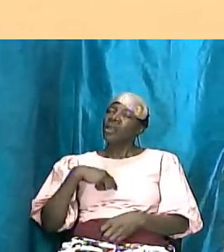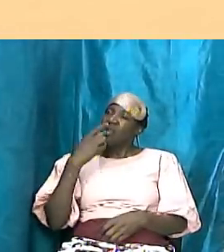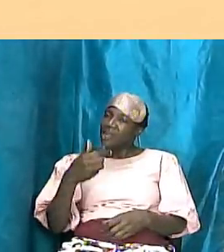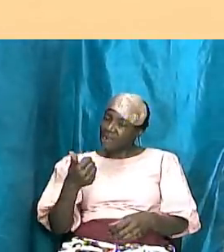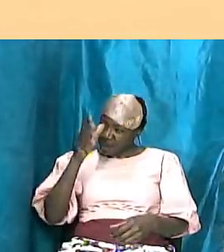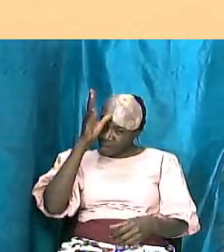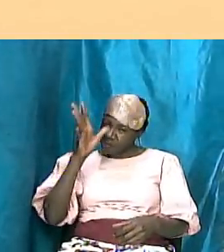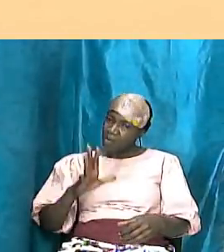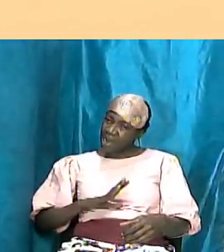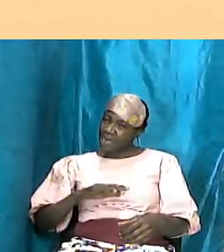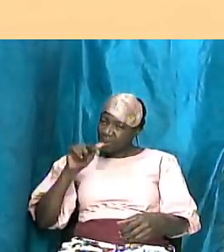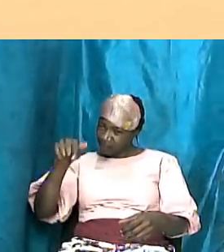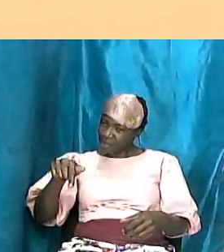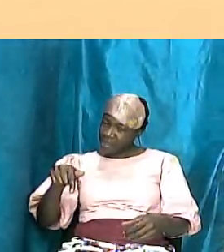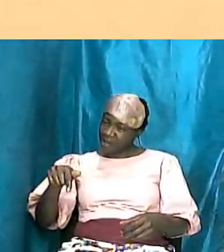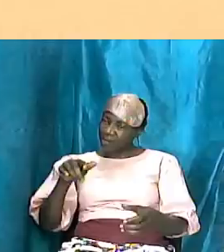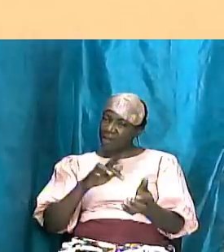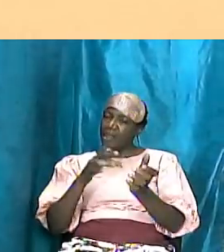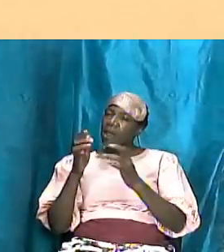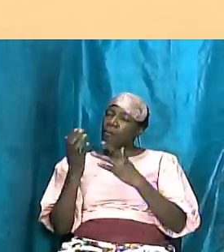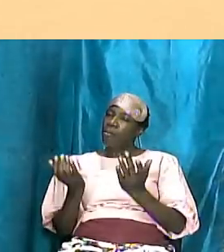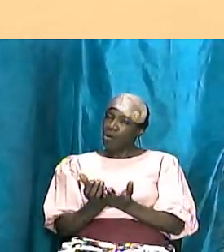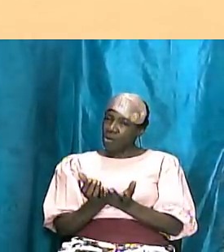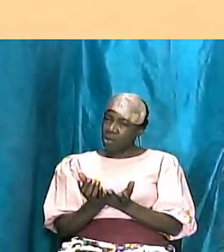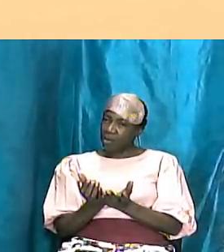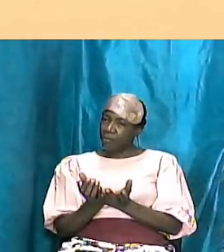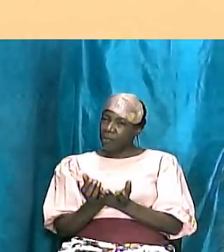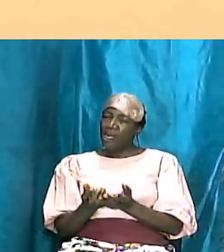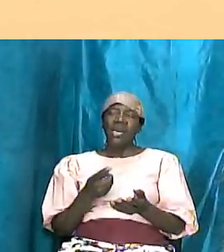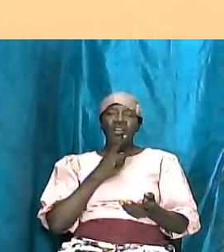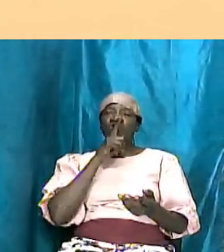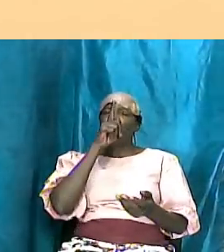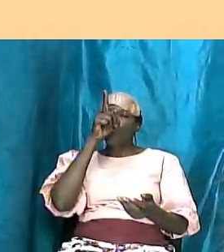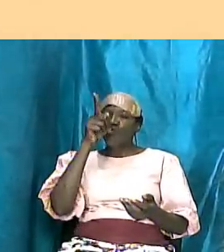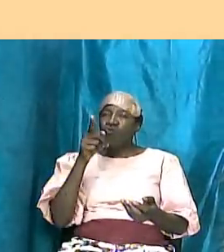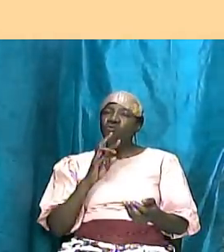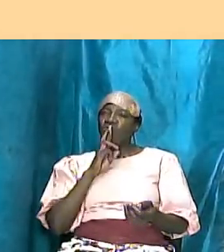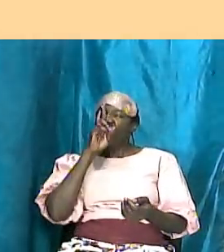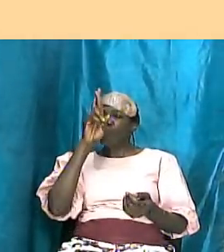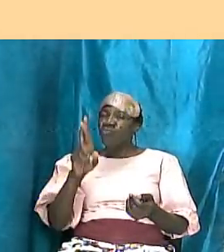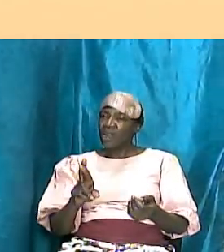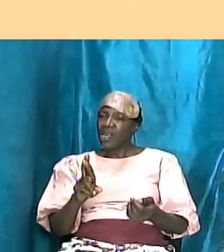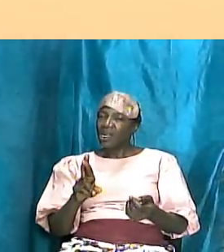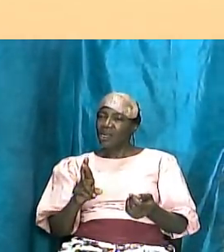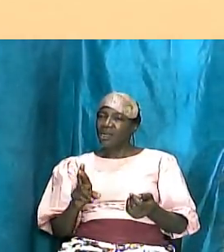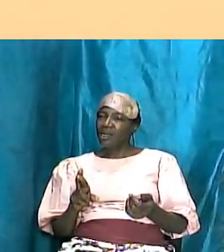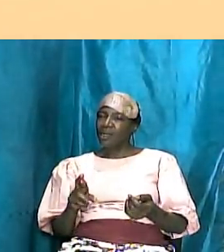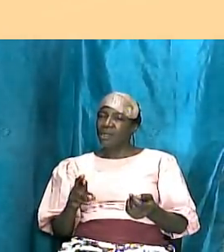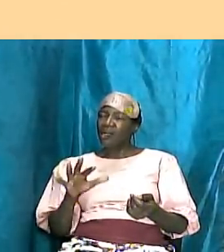man that this book is inspired and it is authentic, because that